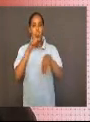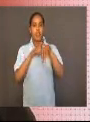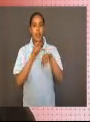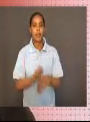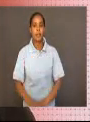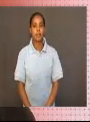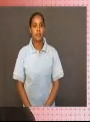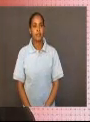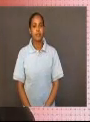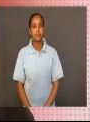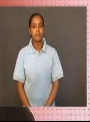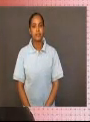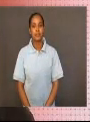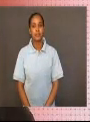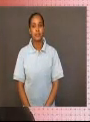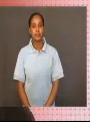time.